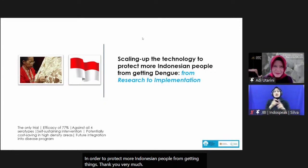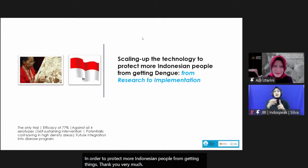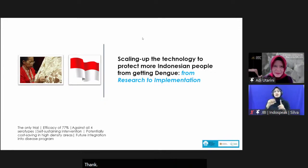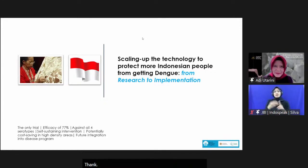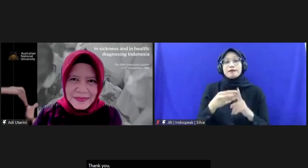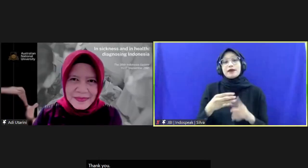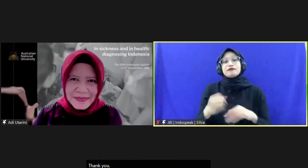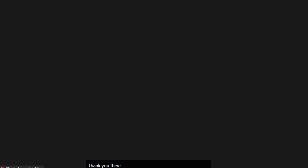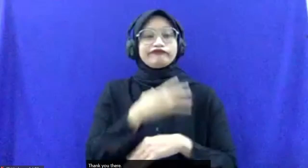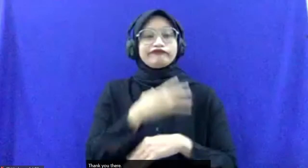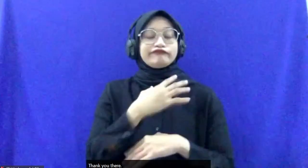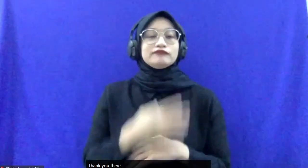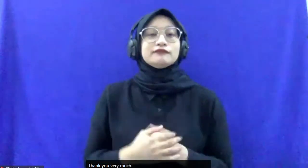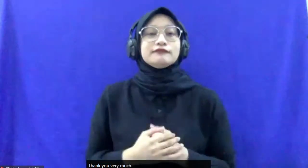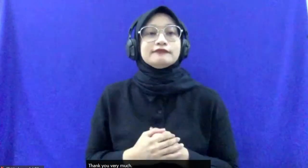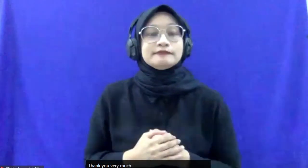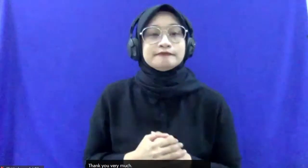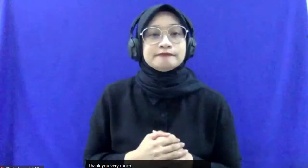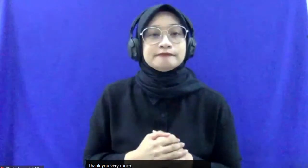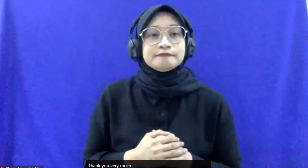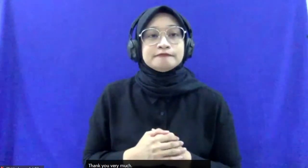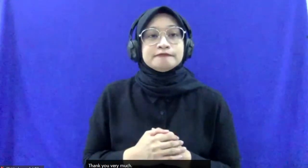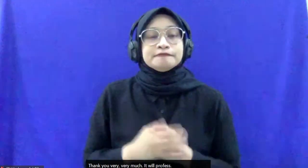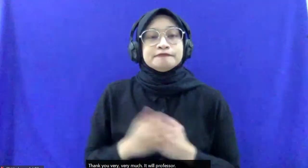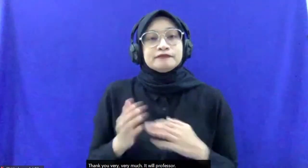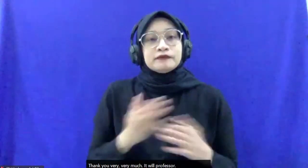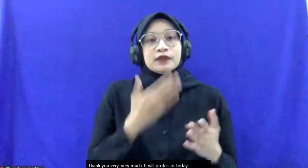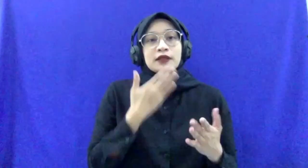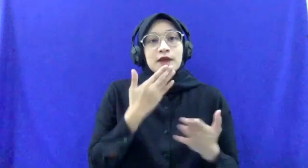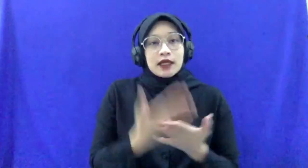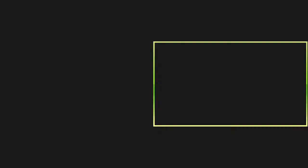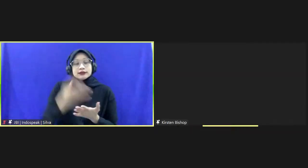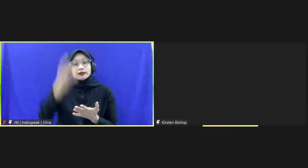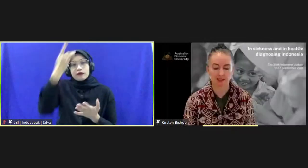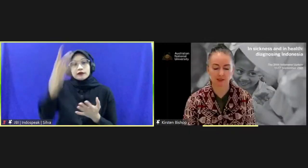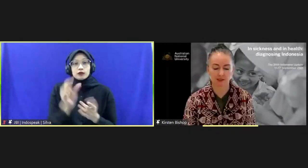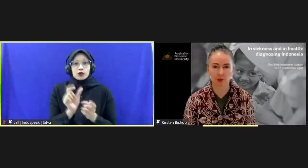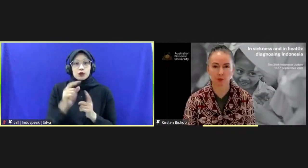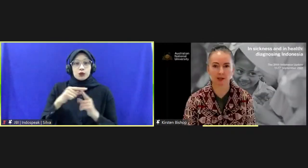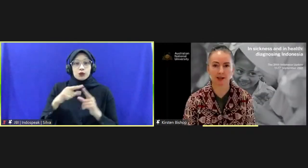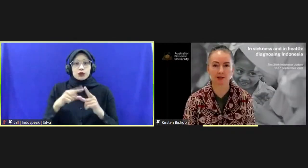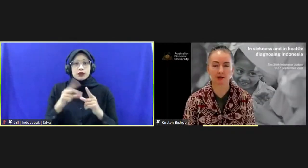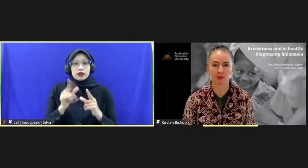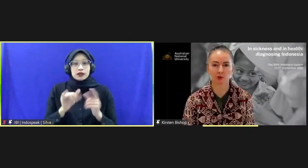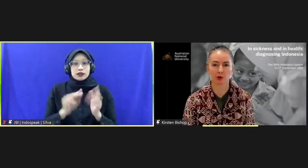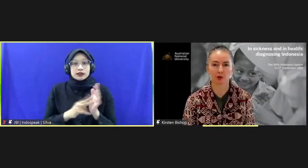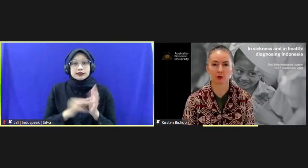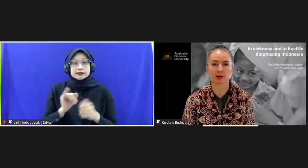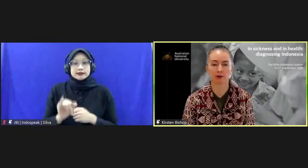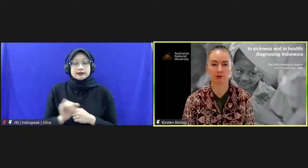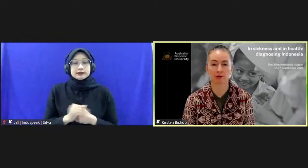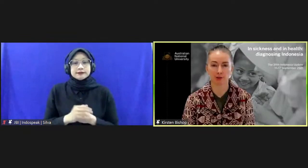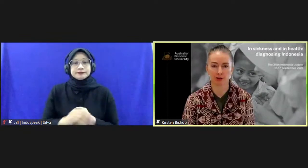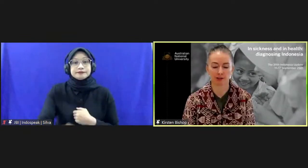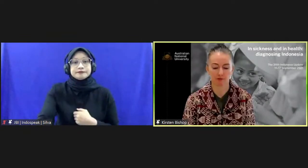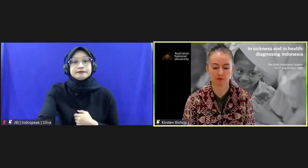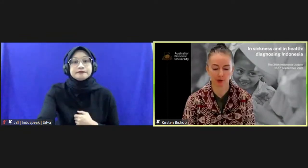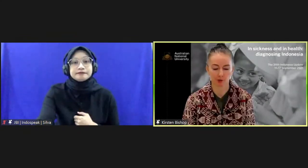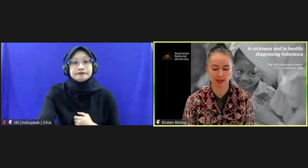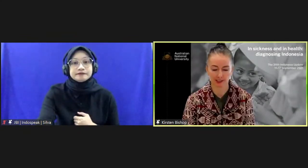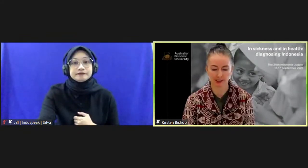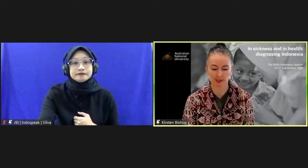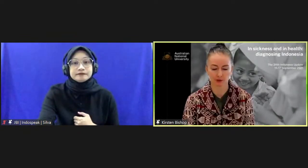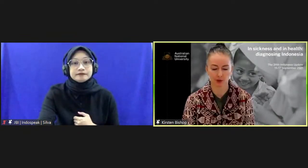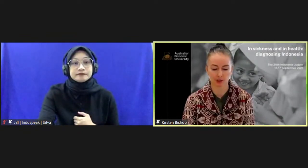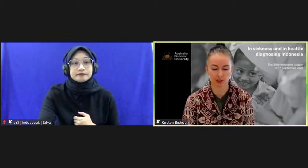Thank you very, very much, Ibu Professor Utarini. Ladies and gentlemen, I'd now like to welcome our third and